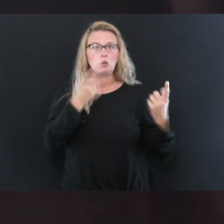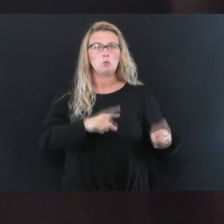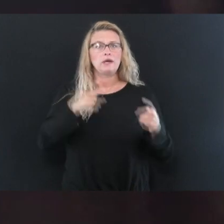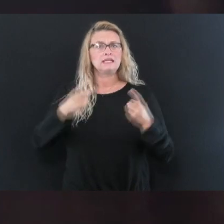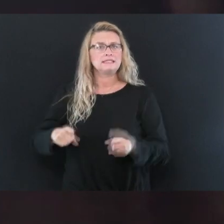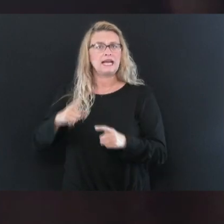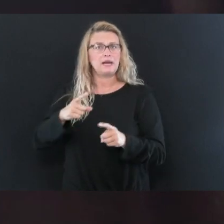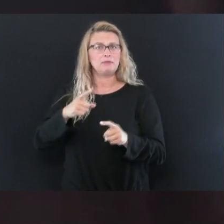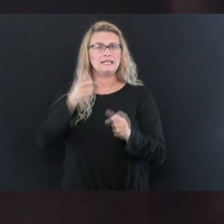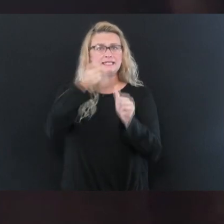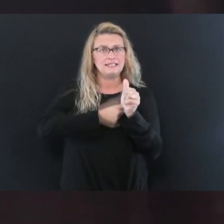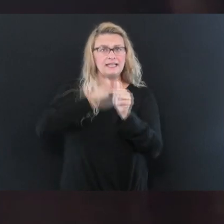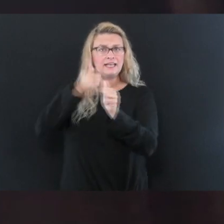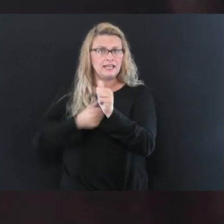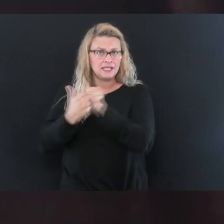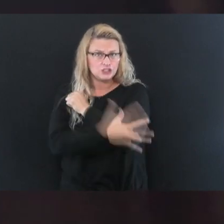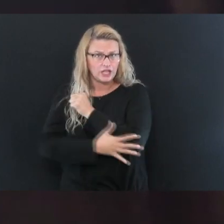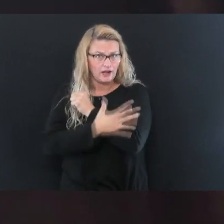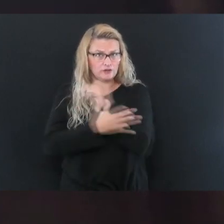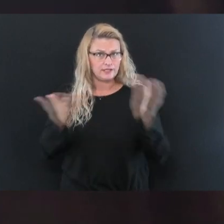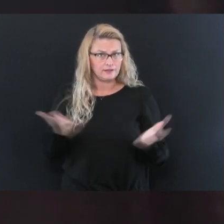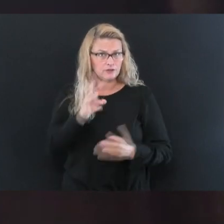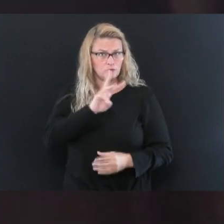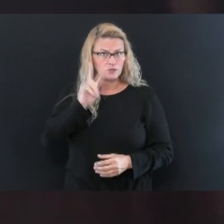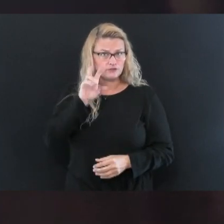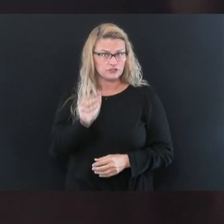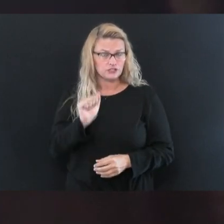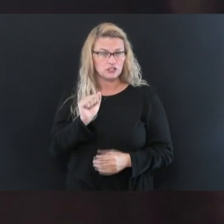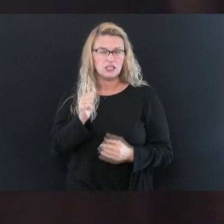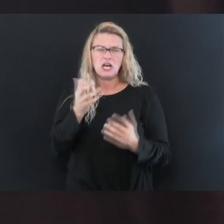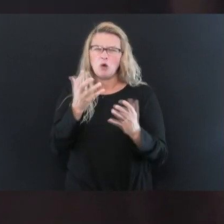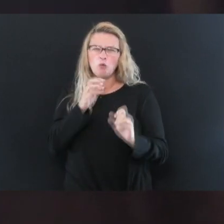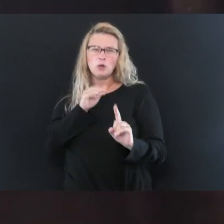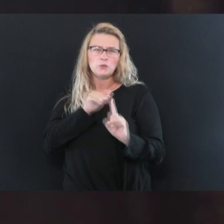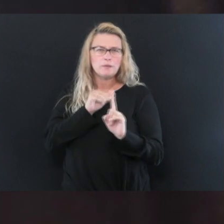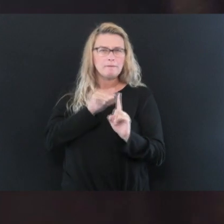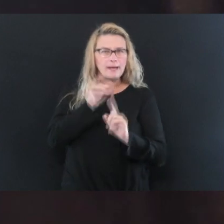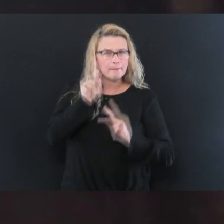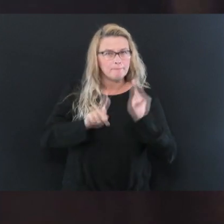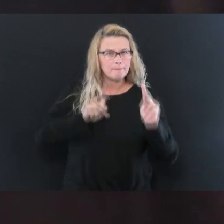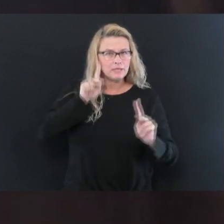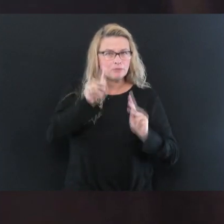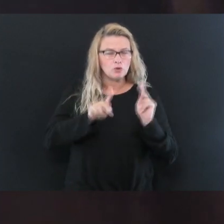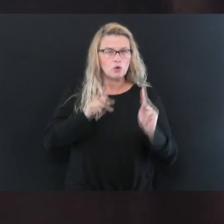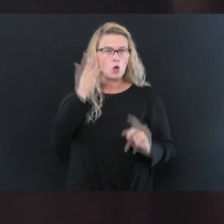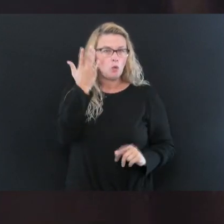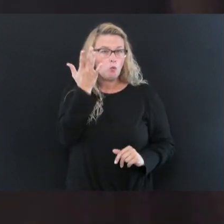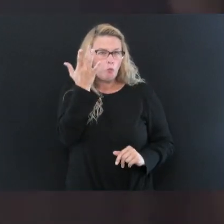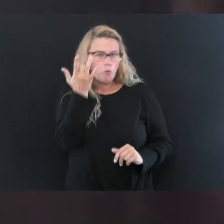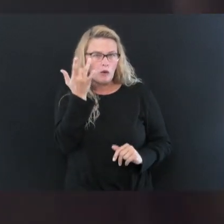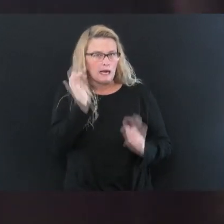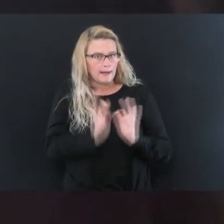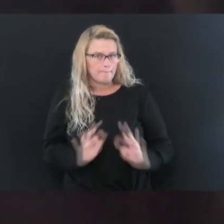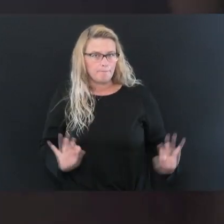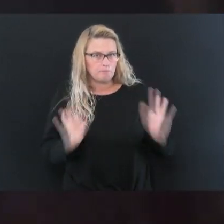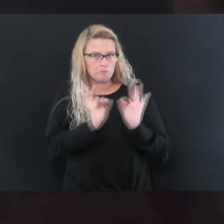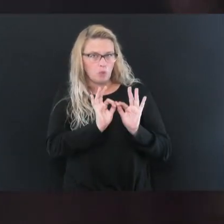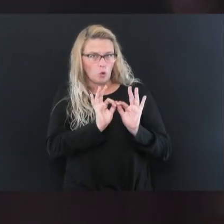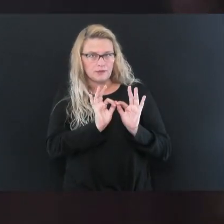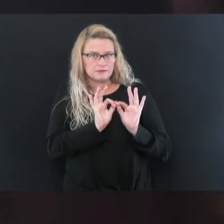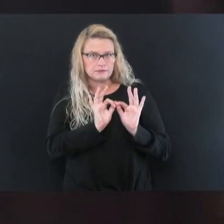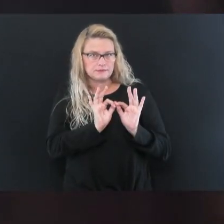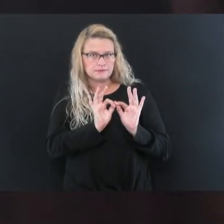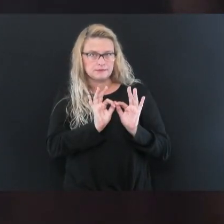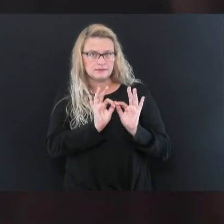each county in West Virginia, I want to remind people of why we're doing it. Talk just for a